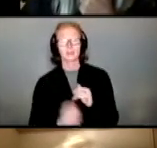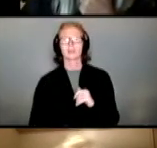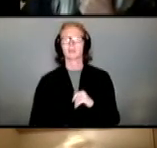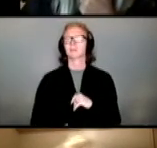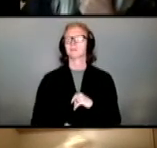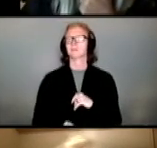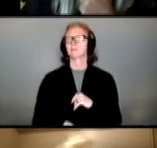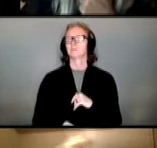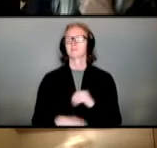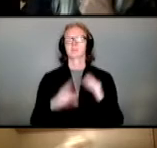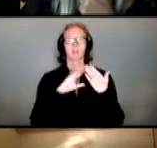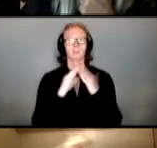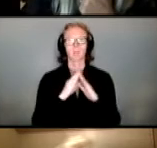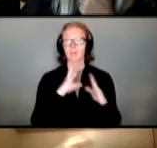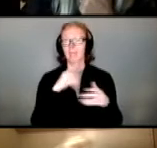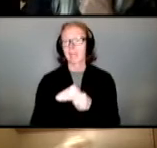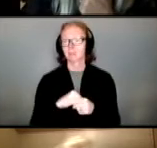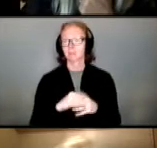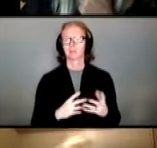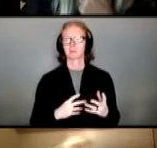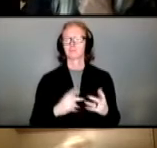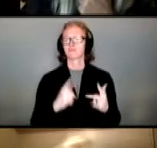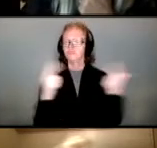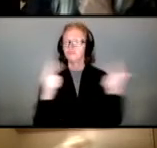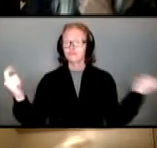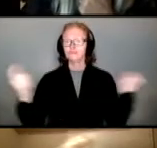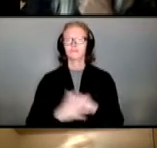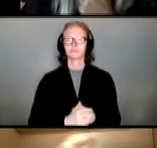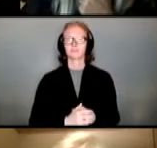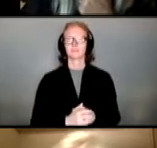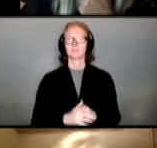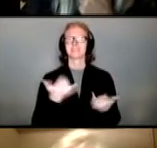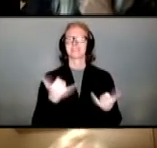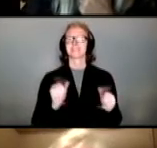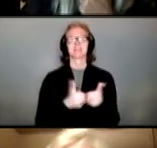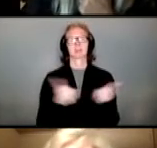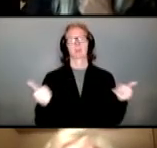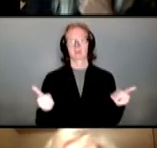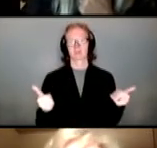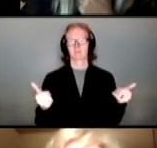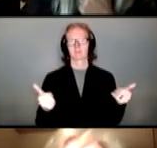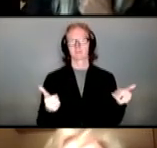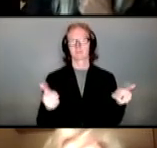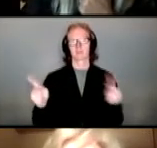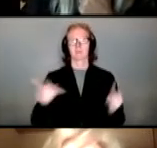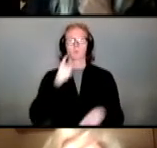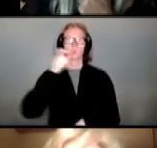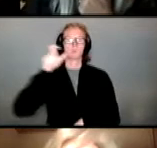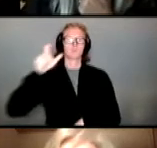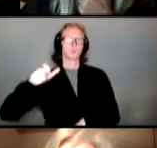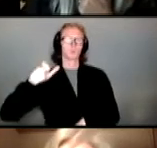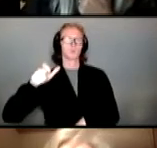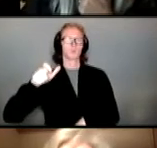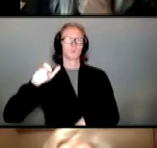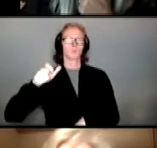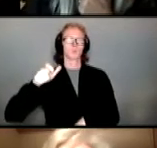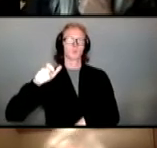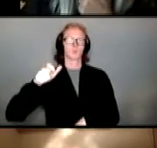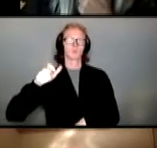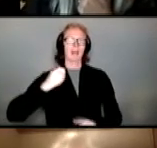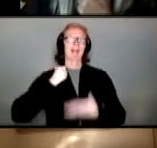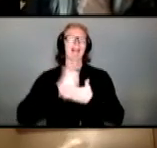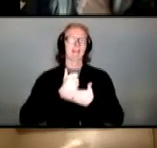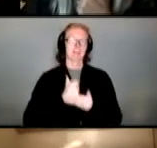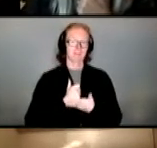engagement, yada, yada. And it keeps us separated from the people who are supposed to be acting in our best